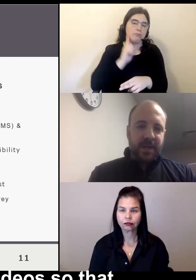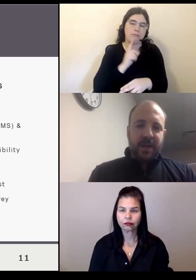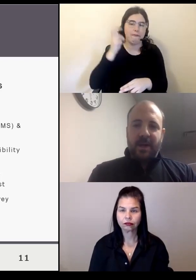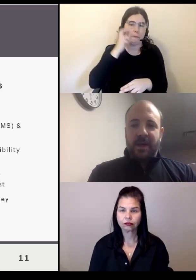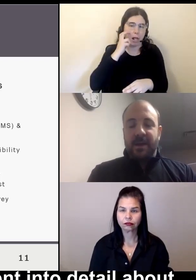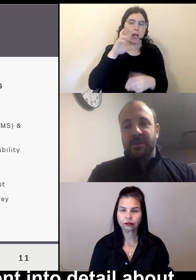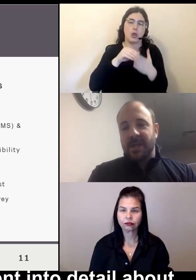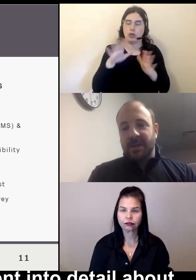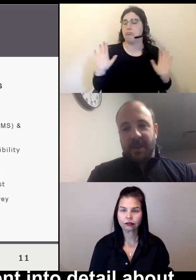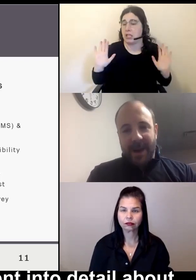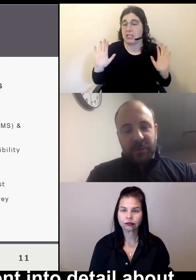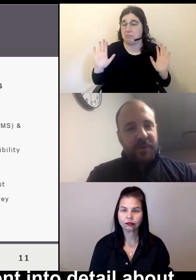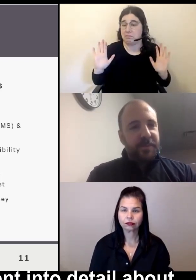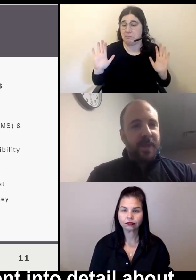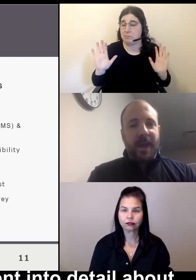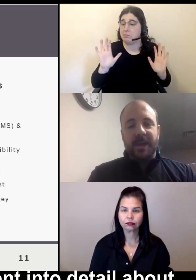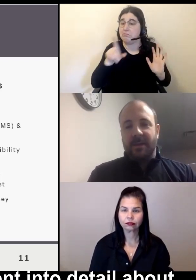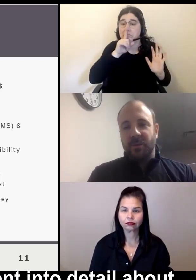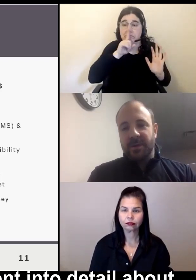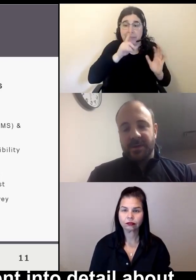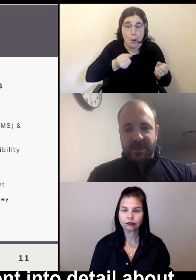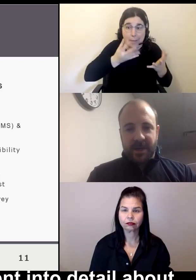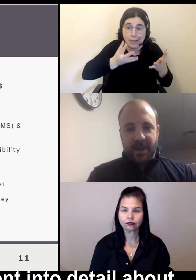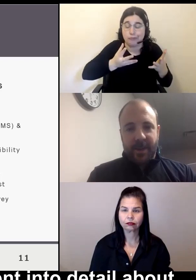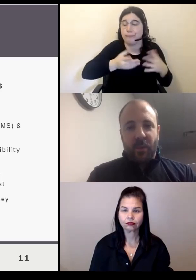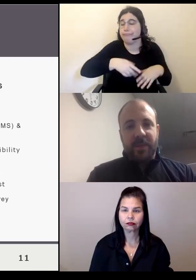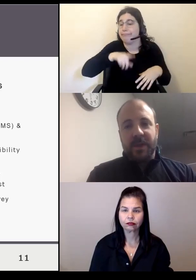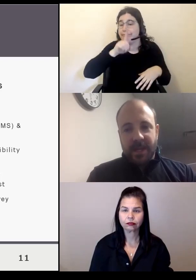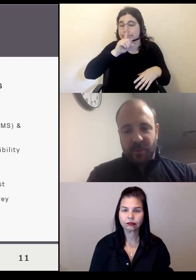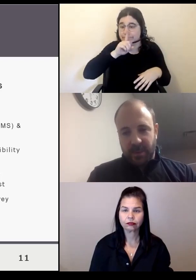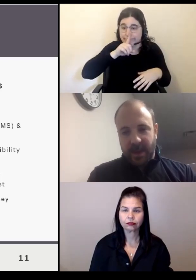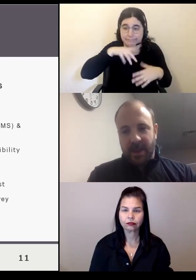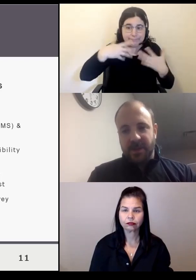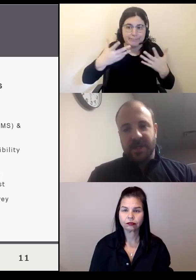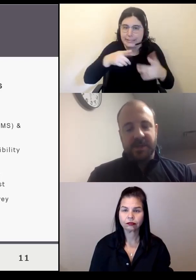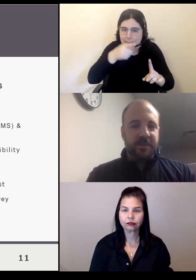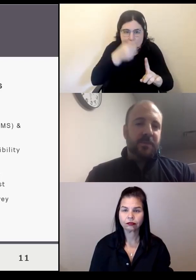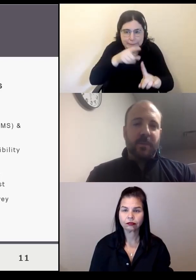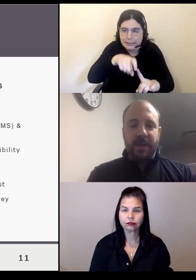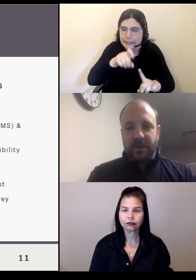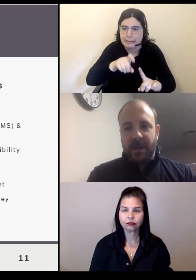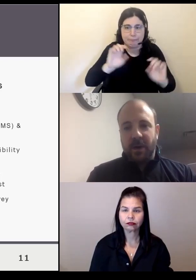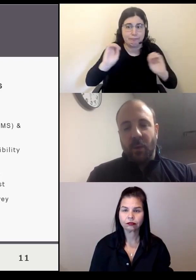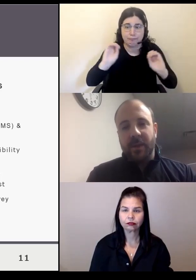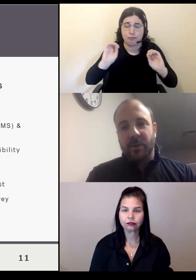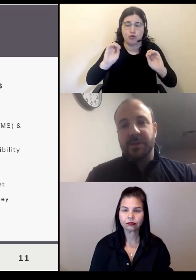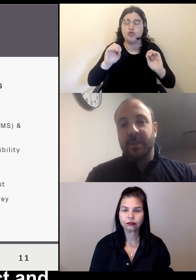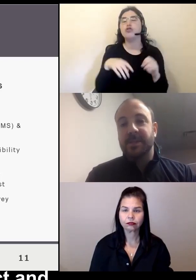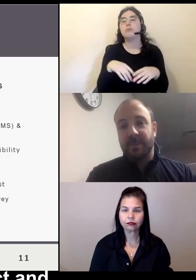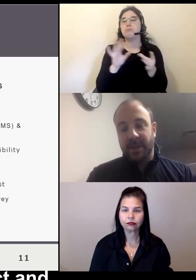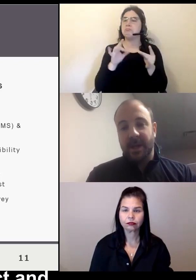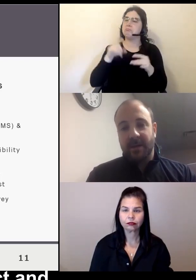learners. It never said the amount, and it never went into detail about what the need would be. It just made clear